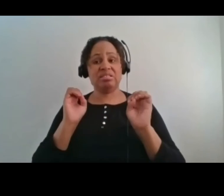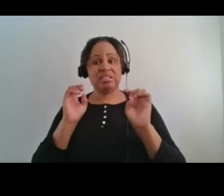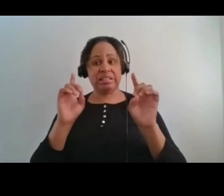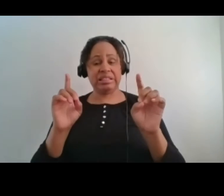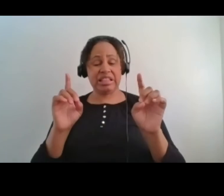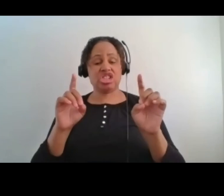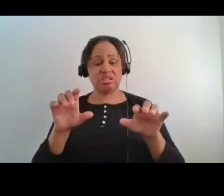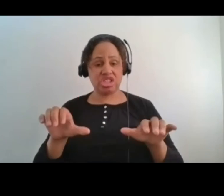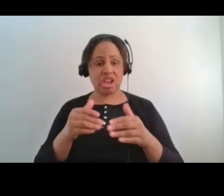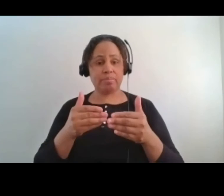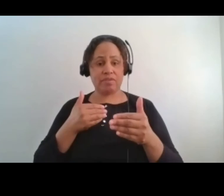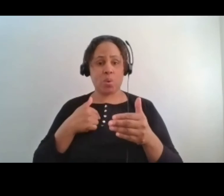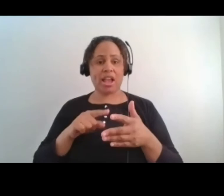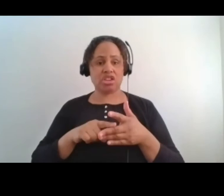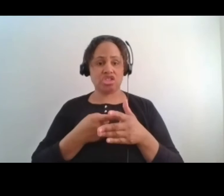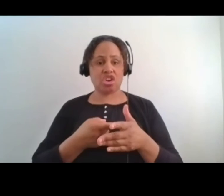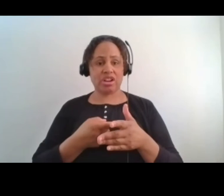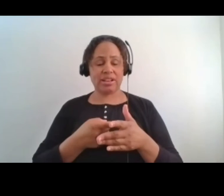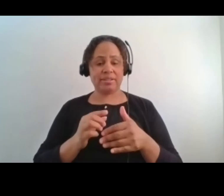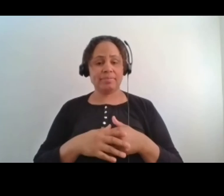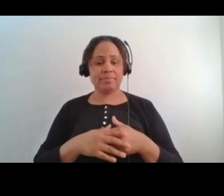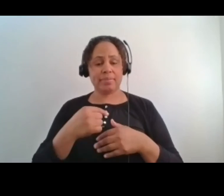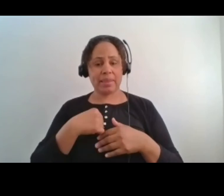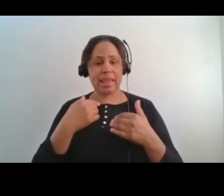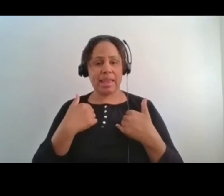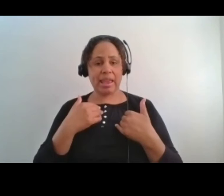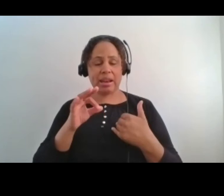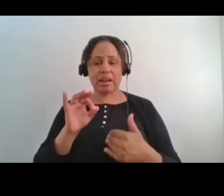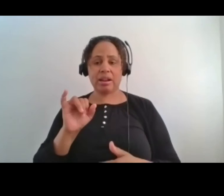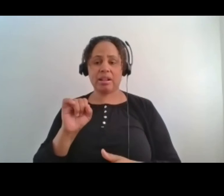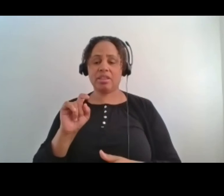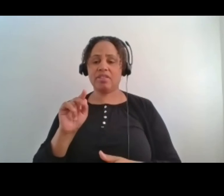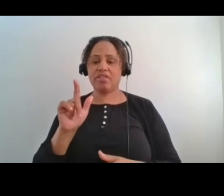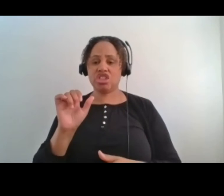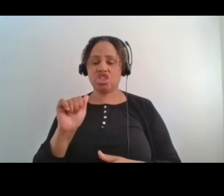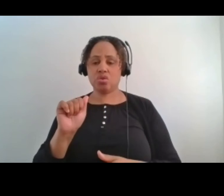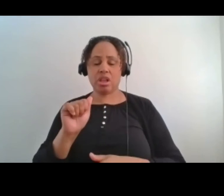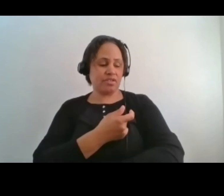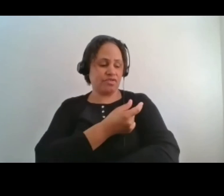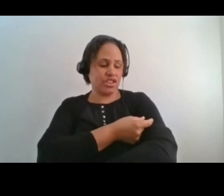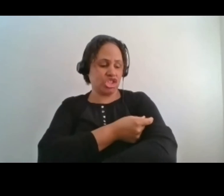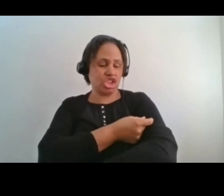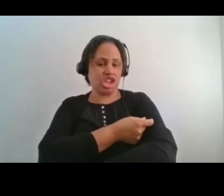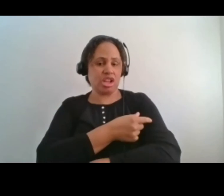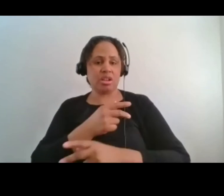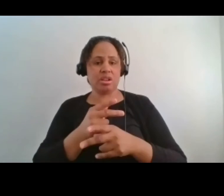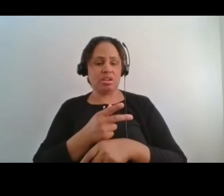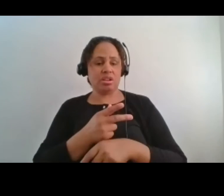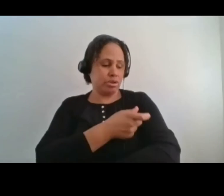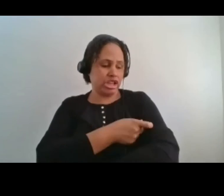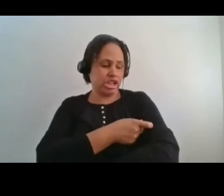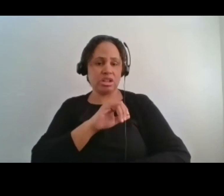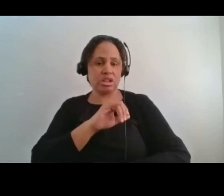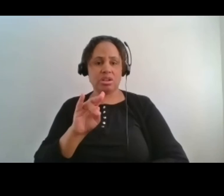done before I started. I had the fistula placed in July of 2012,